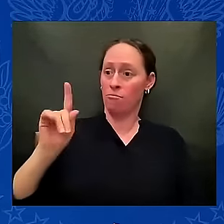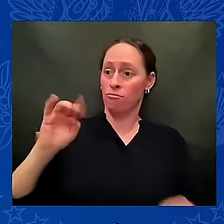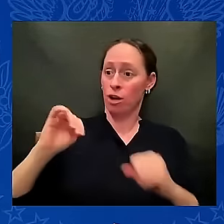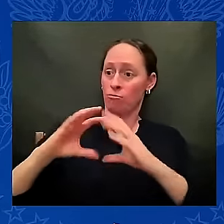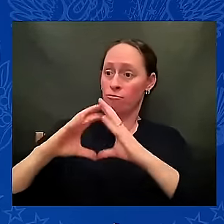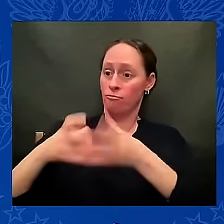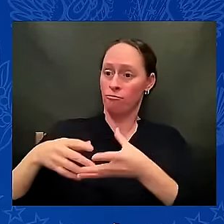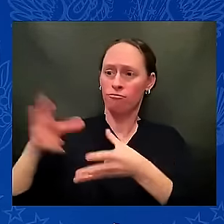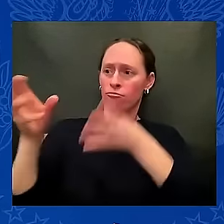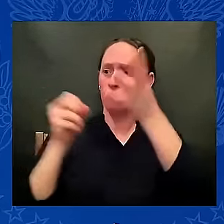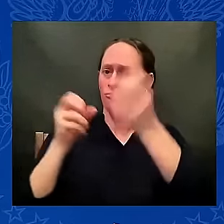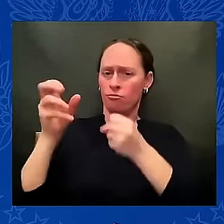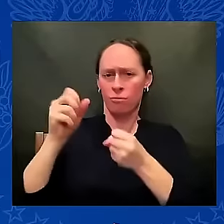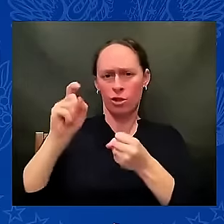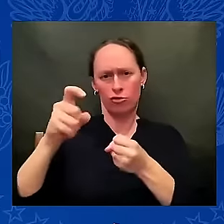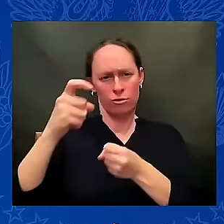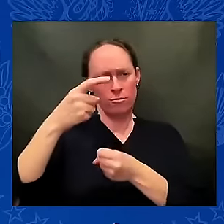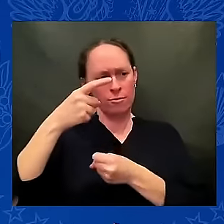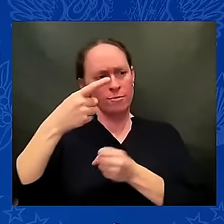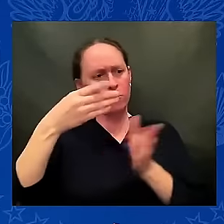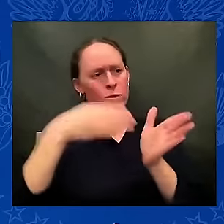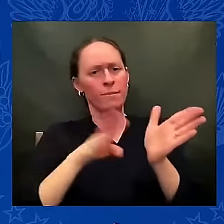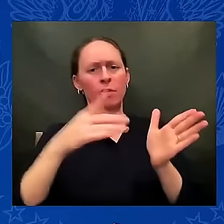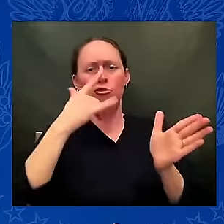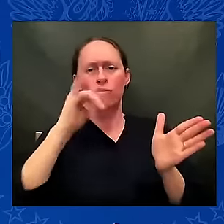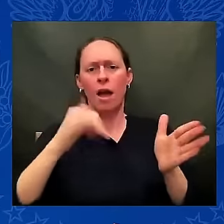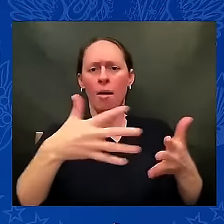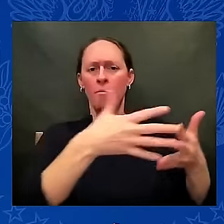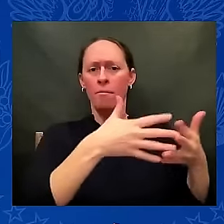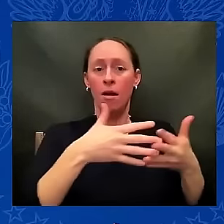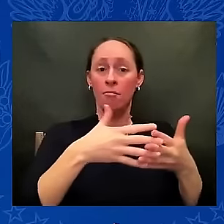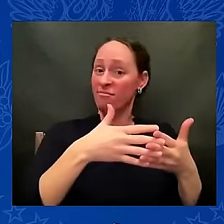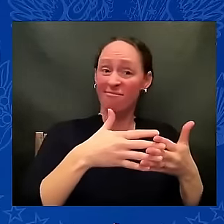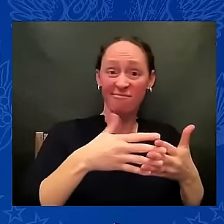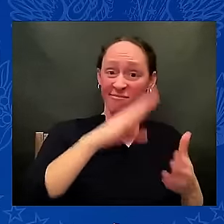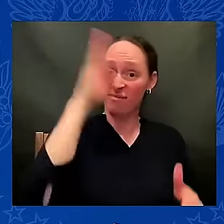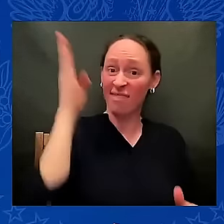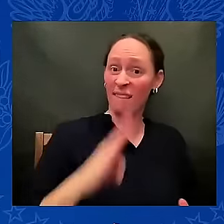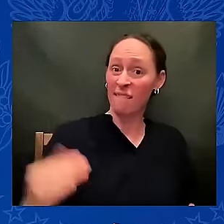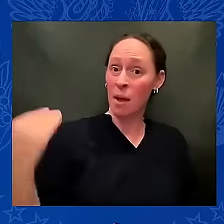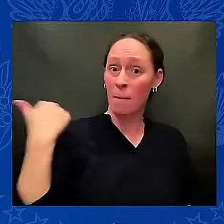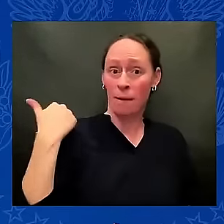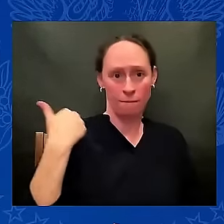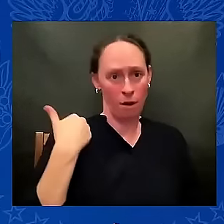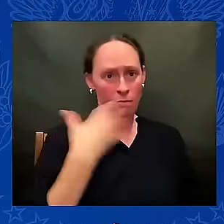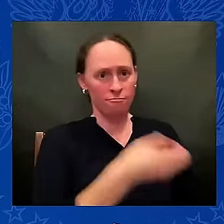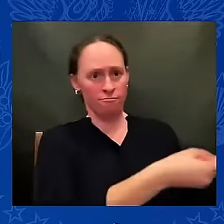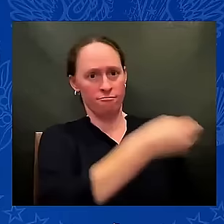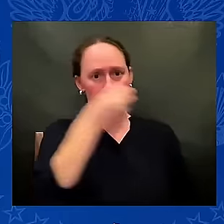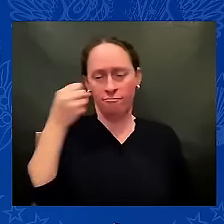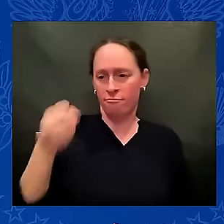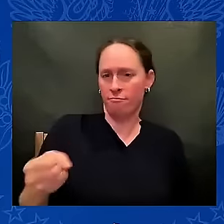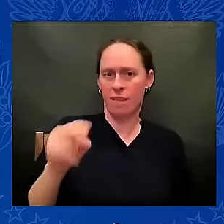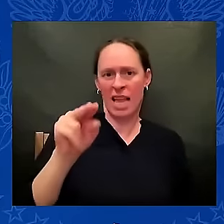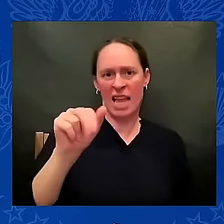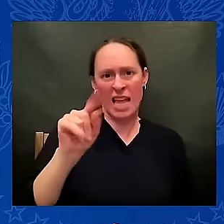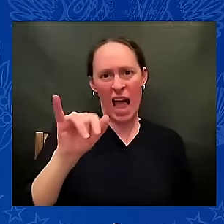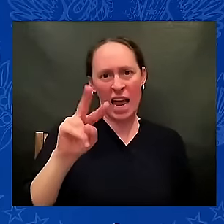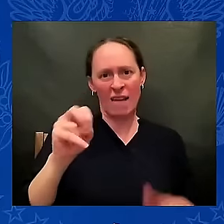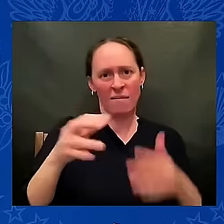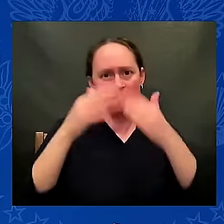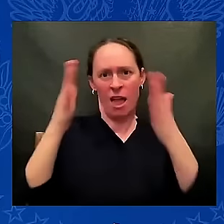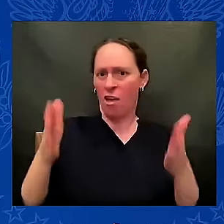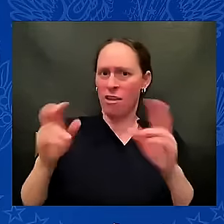never has been a Native American, an indigenous person who was in the cabinet or in the secretary's job or